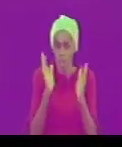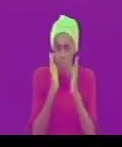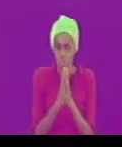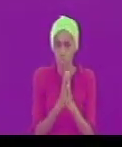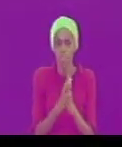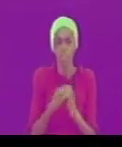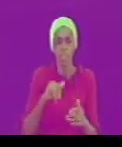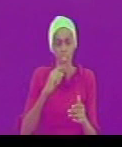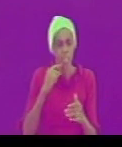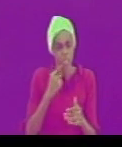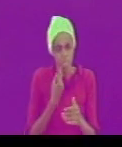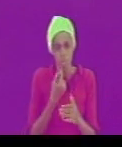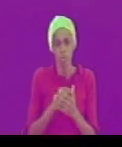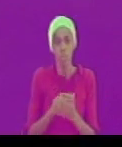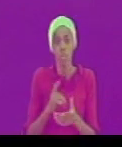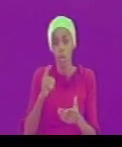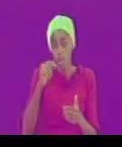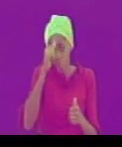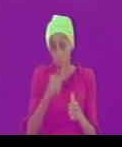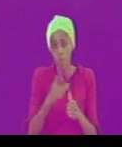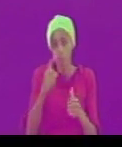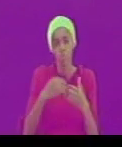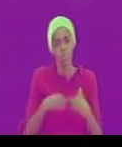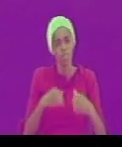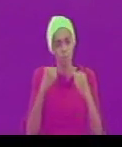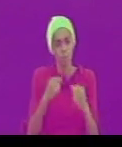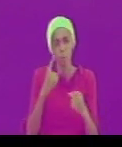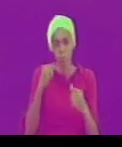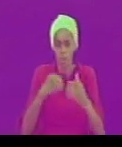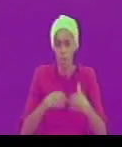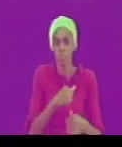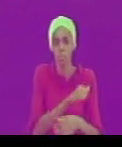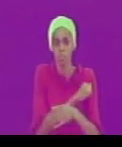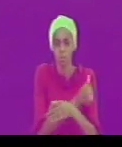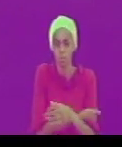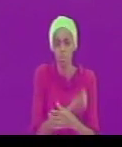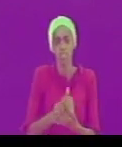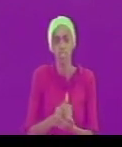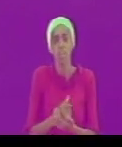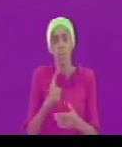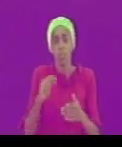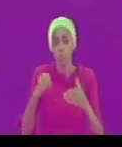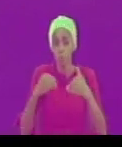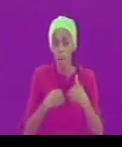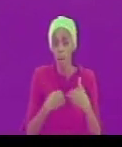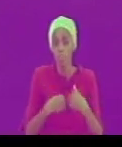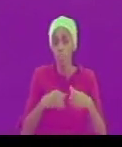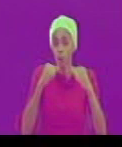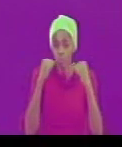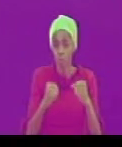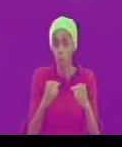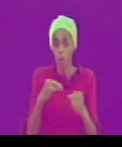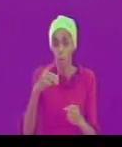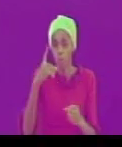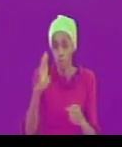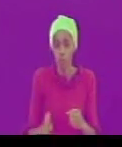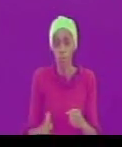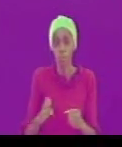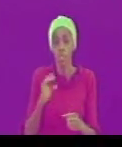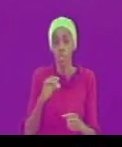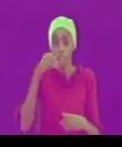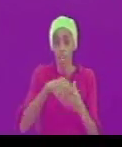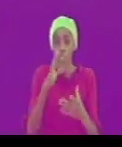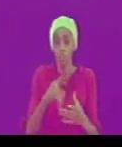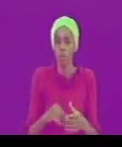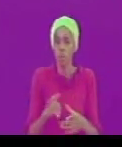authority. Remember, you have the power. The power of God is in your mouth. Open your mouth wide, God will feel it. Open your mouth